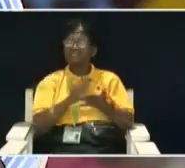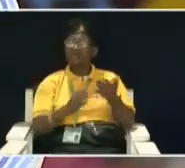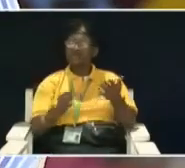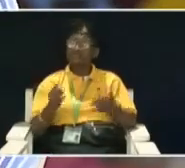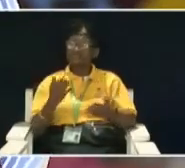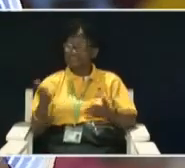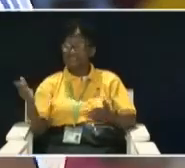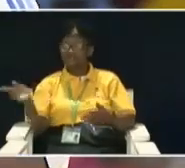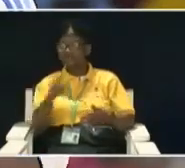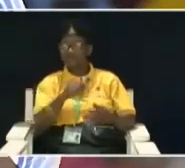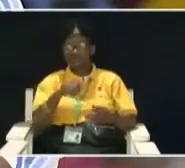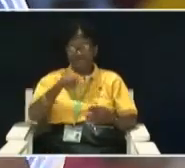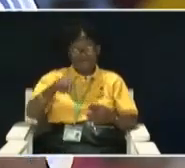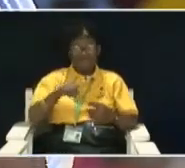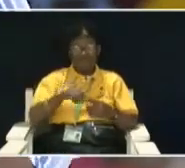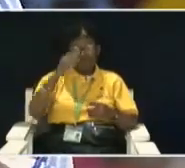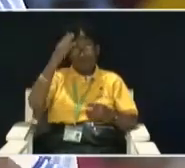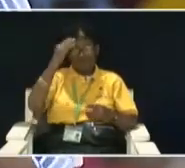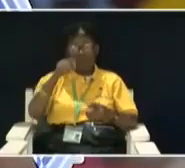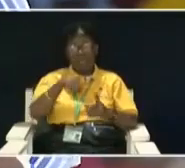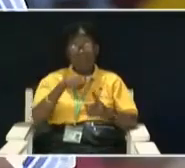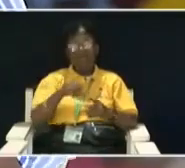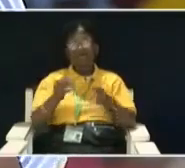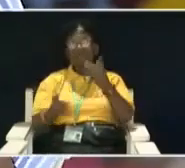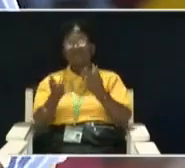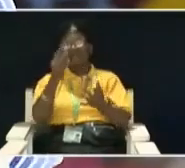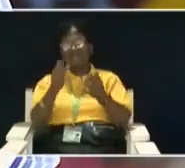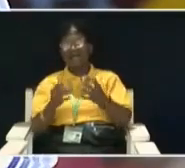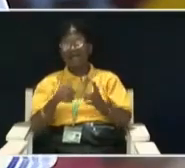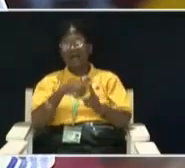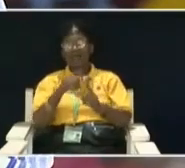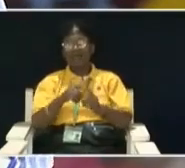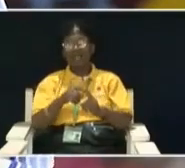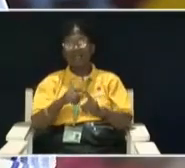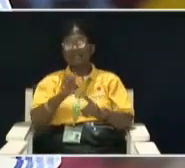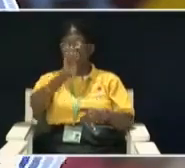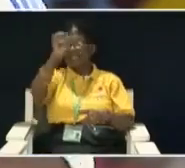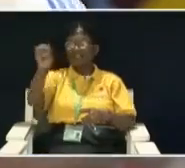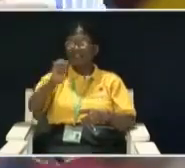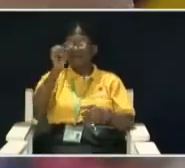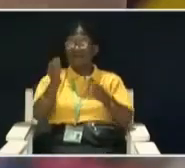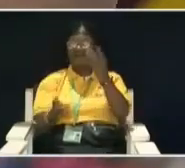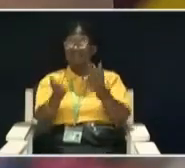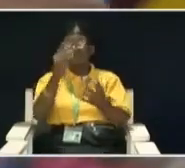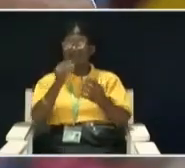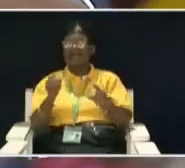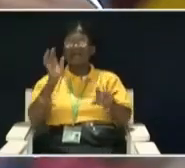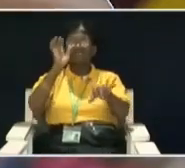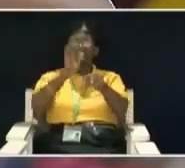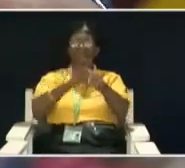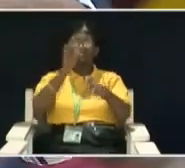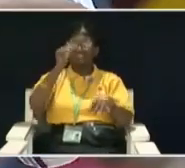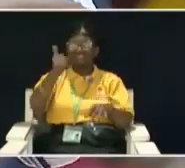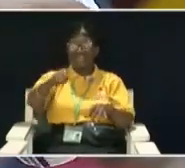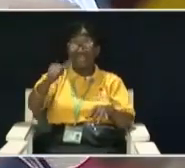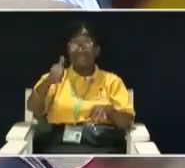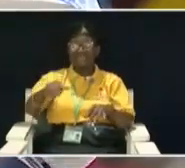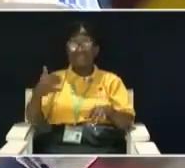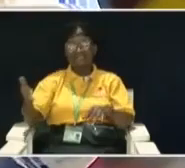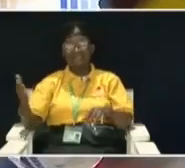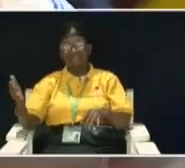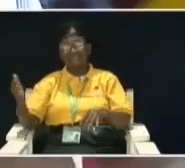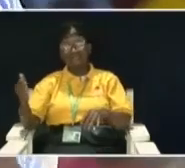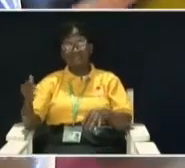And that is, whenever fire touches anything, it changes that